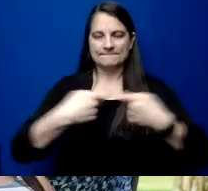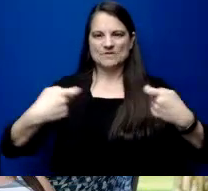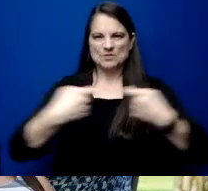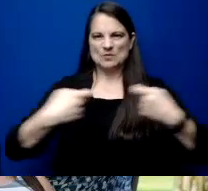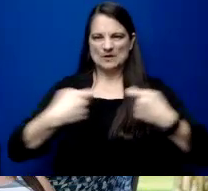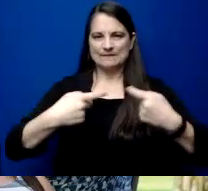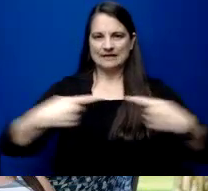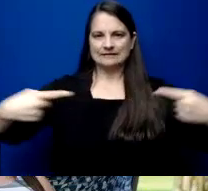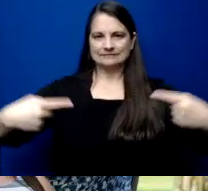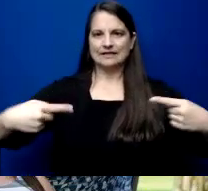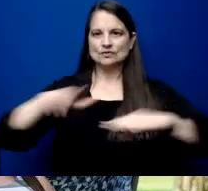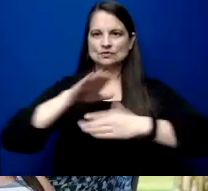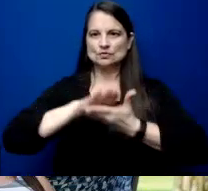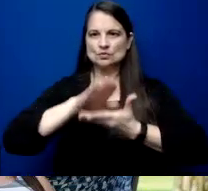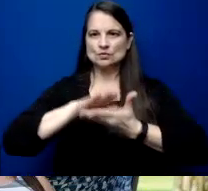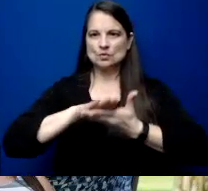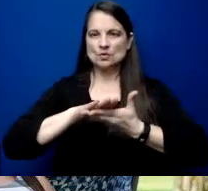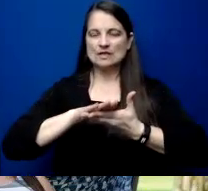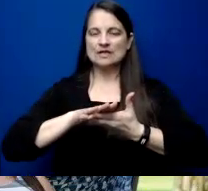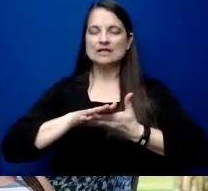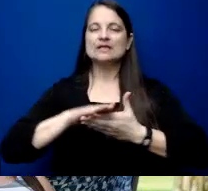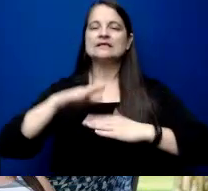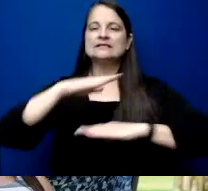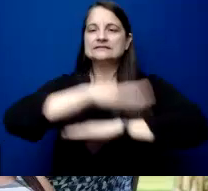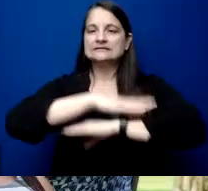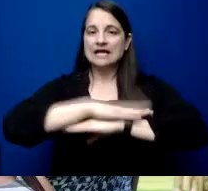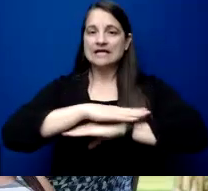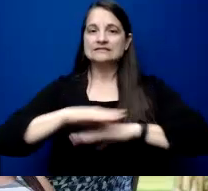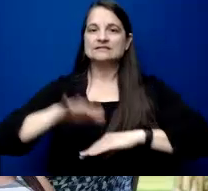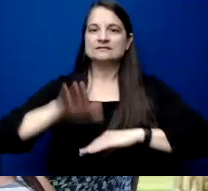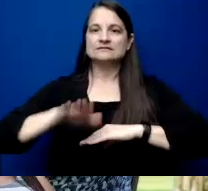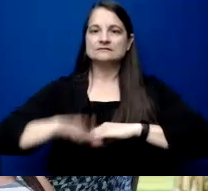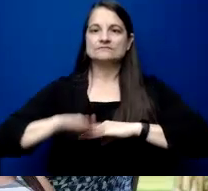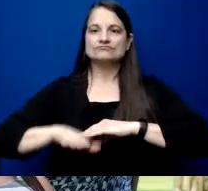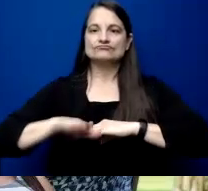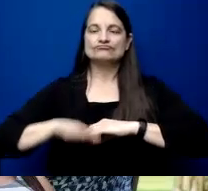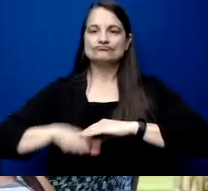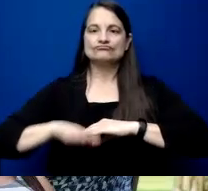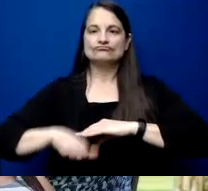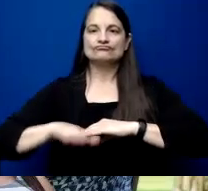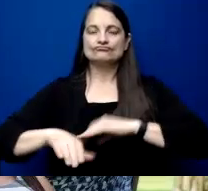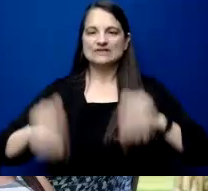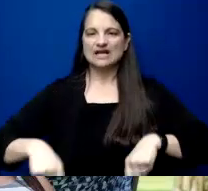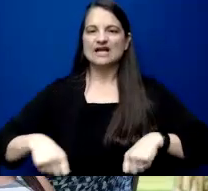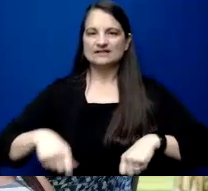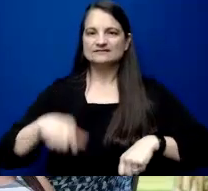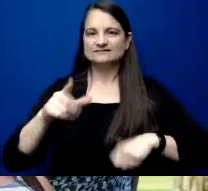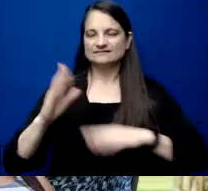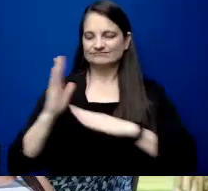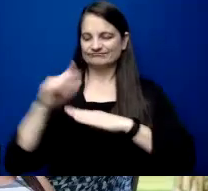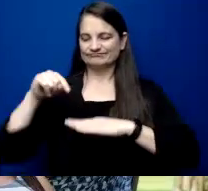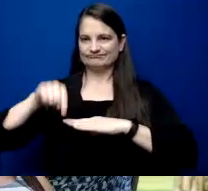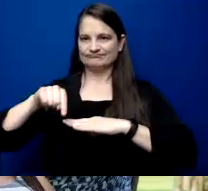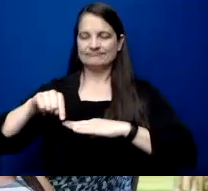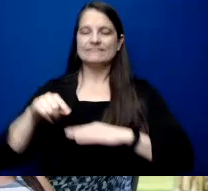like school desk, but it can be put on lots of different options there so that it kind of